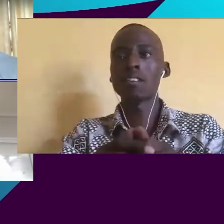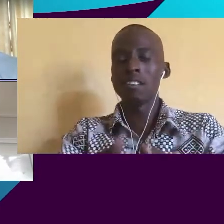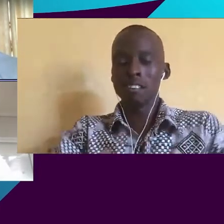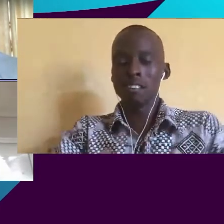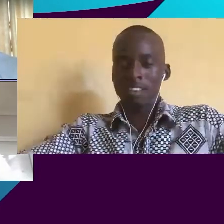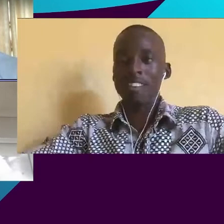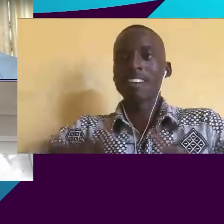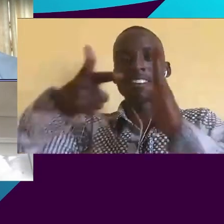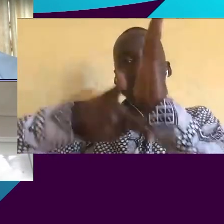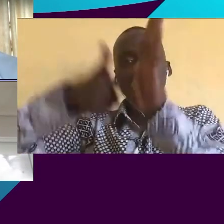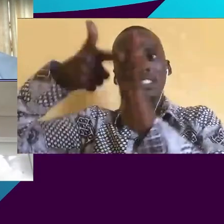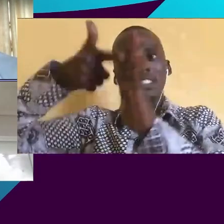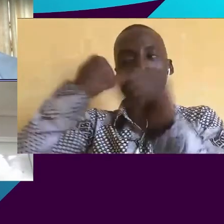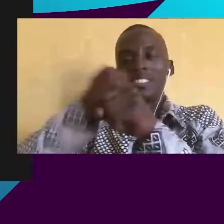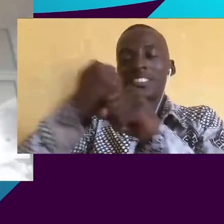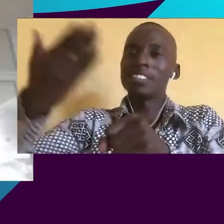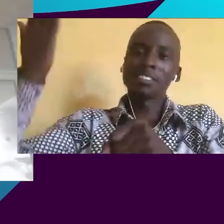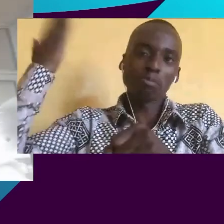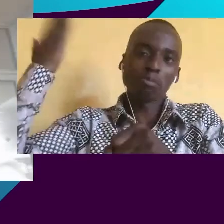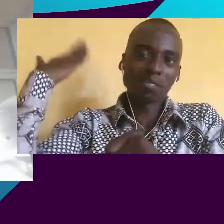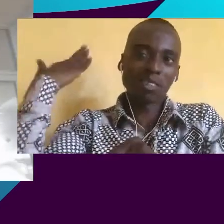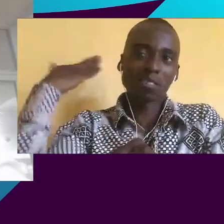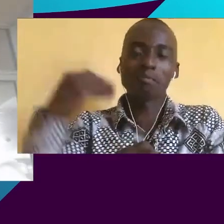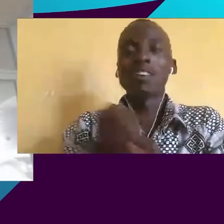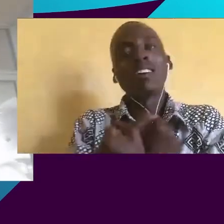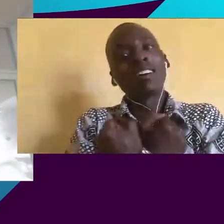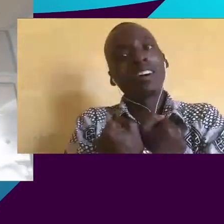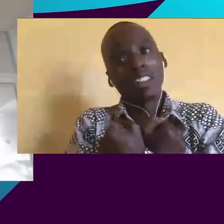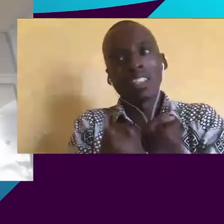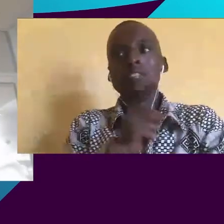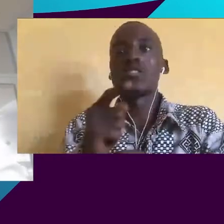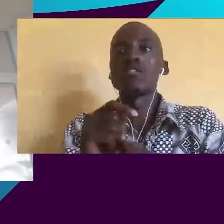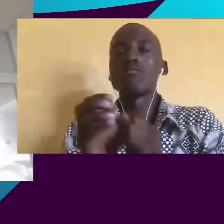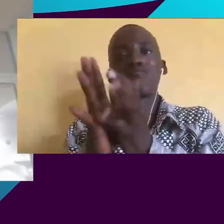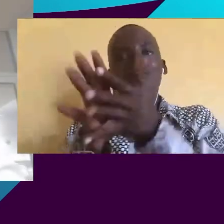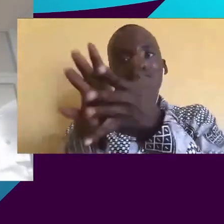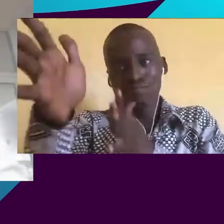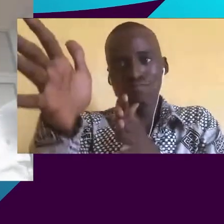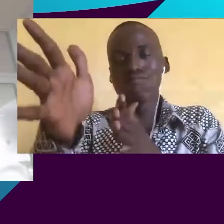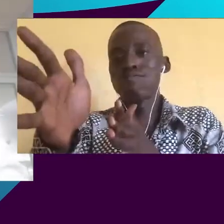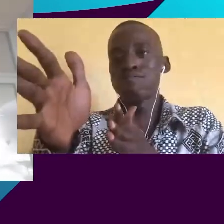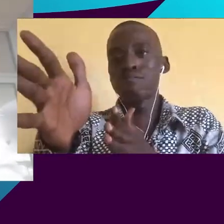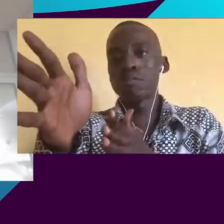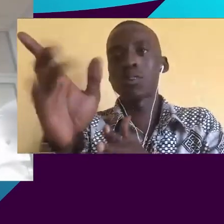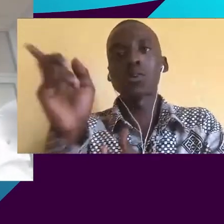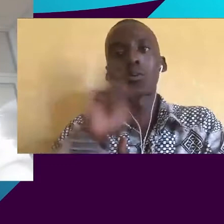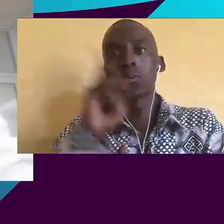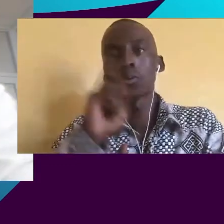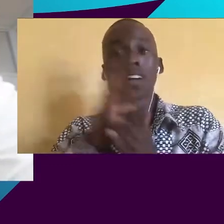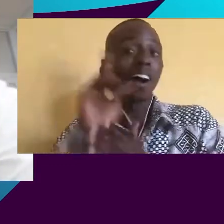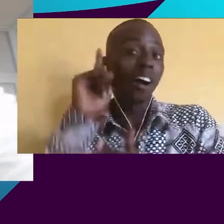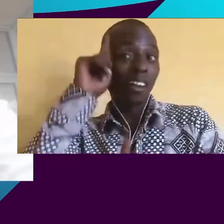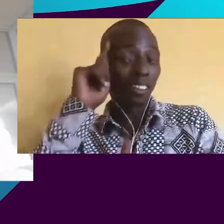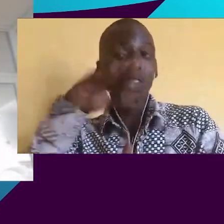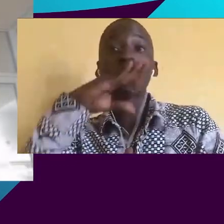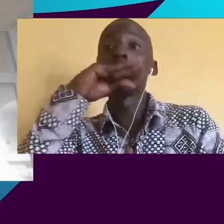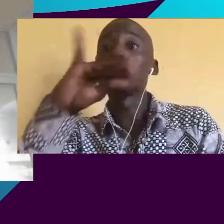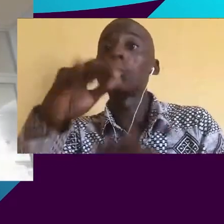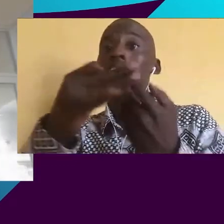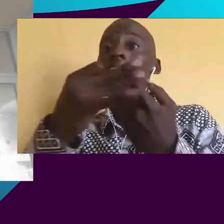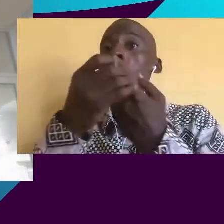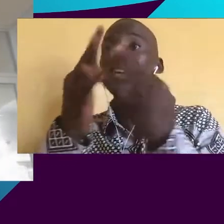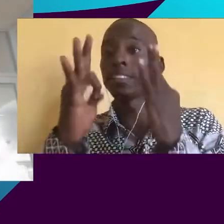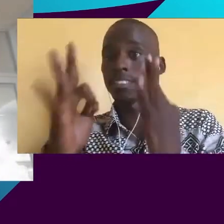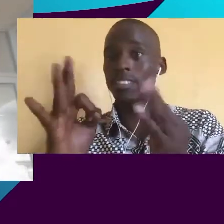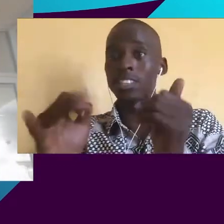years ago. I like the eloquence, and I think you've said so many things that are gone